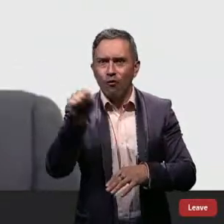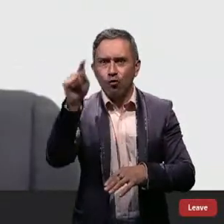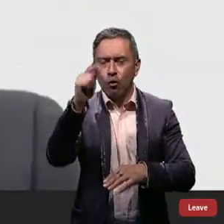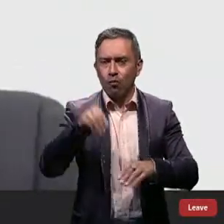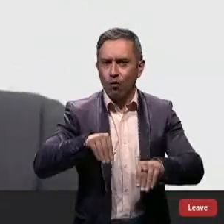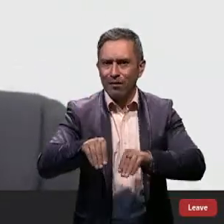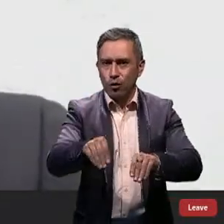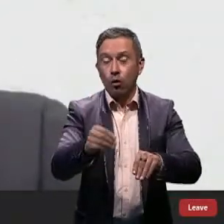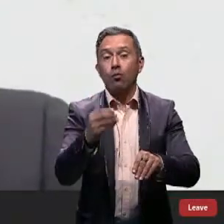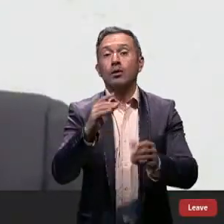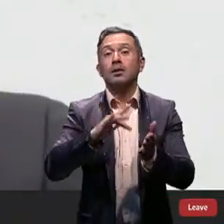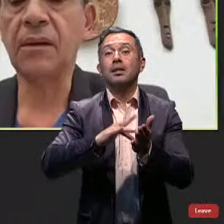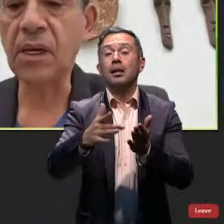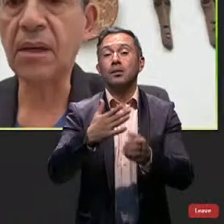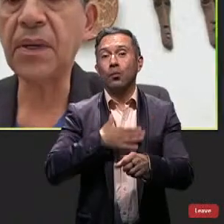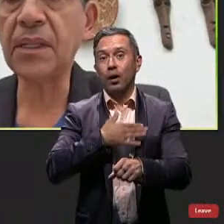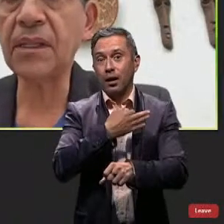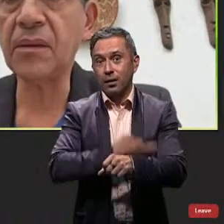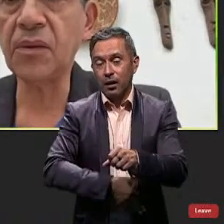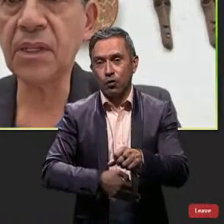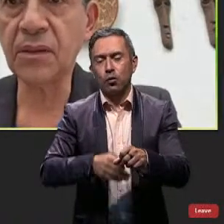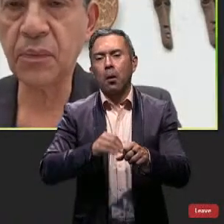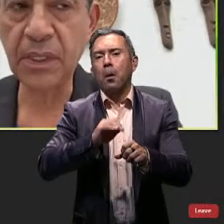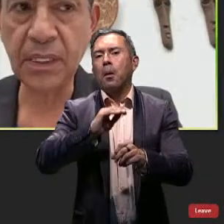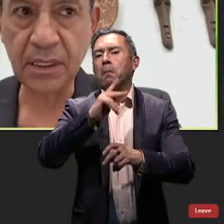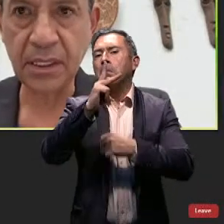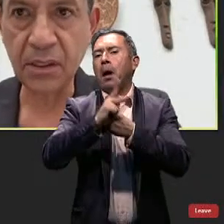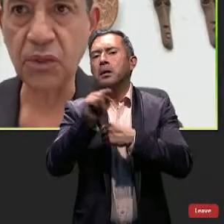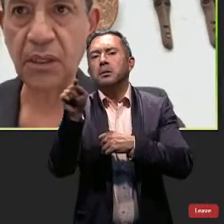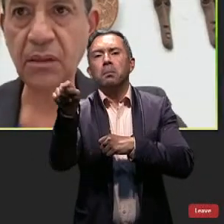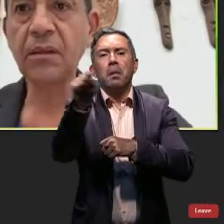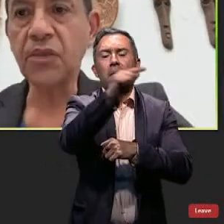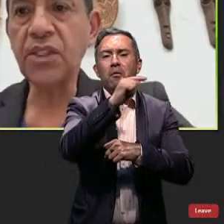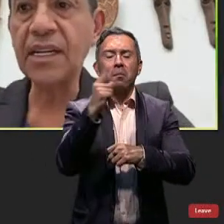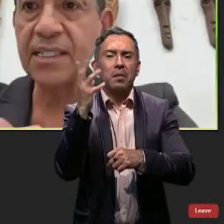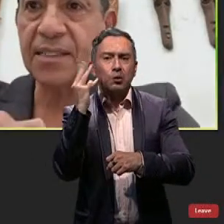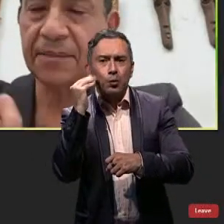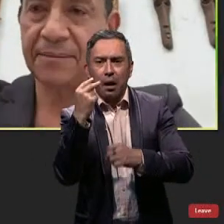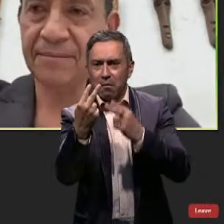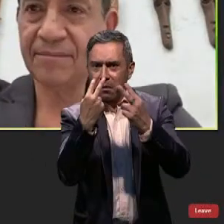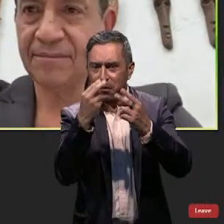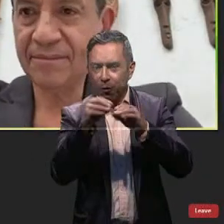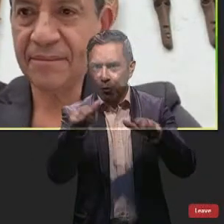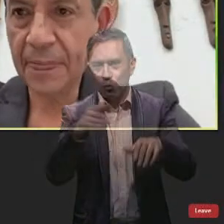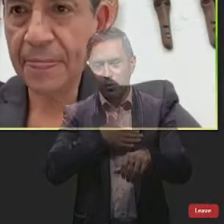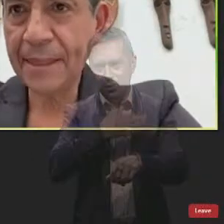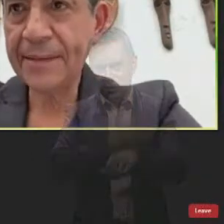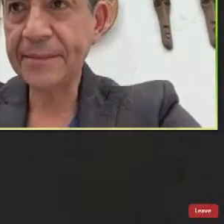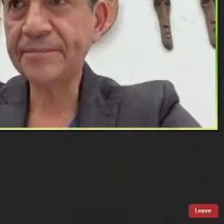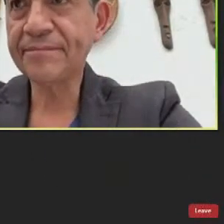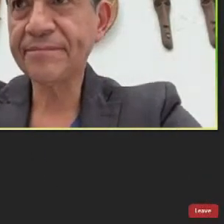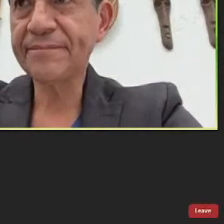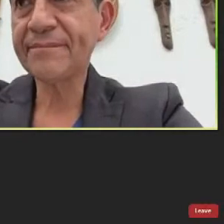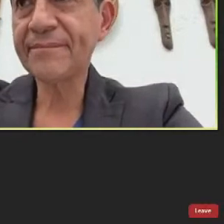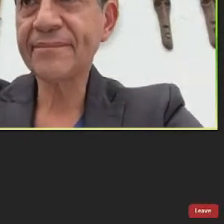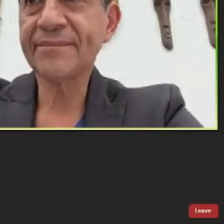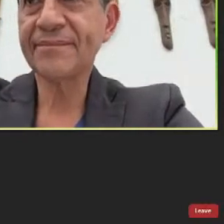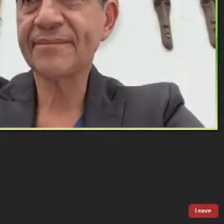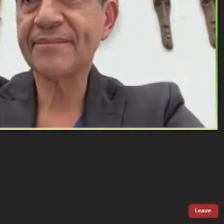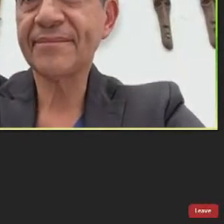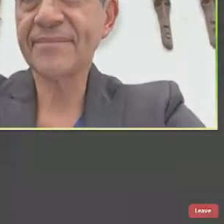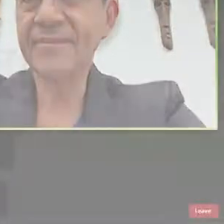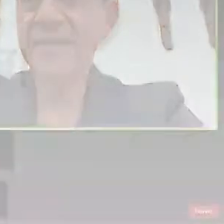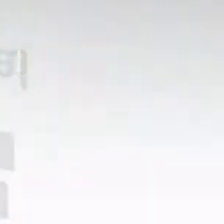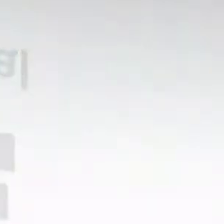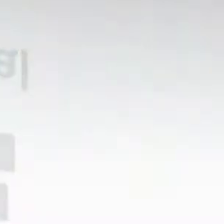are all there present. Thank you very much, and have a good evening everywhere you are in the world. Thank you very much to all of you.